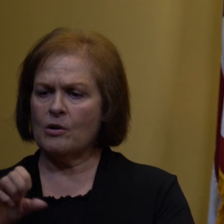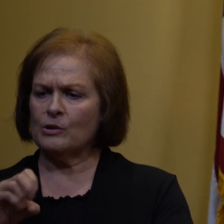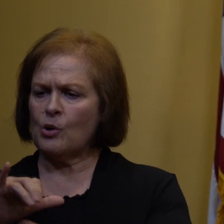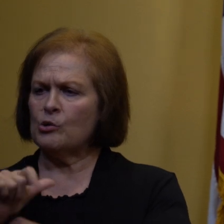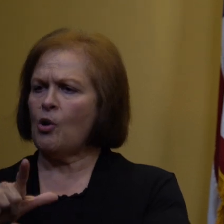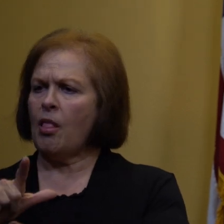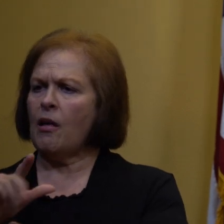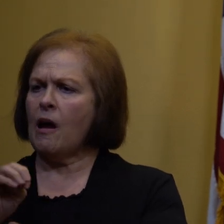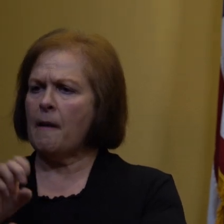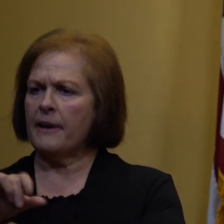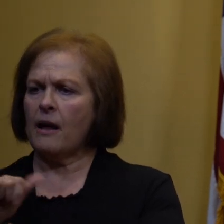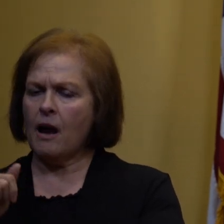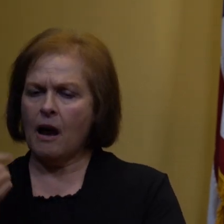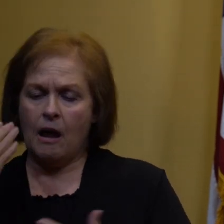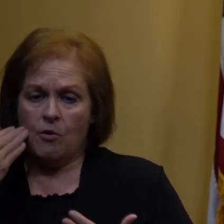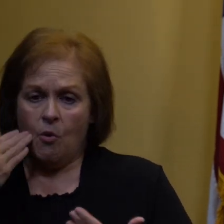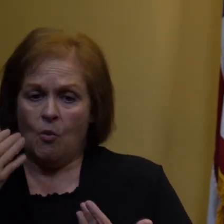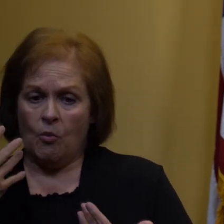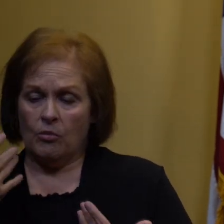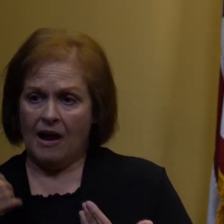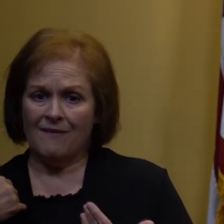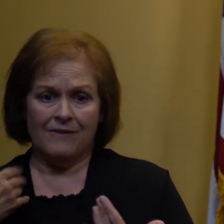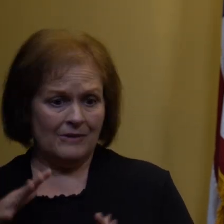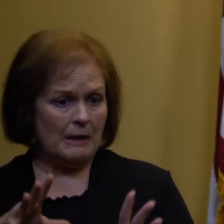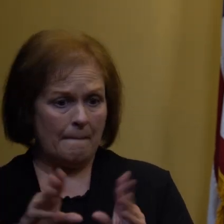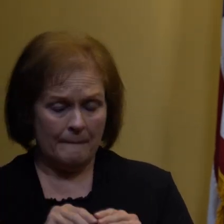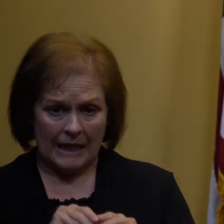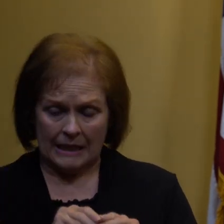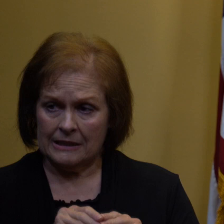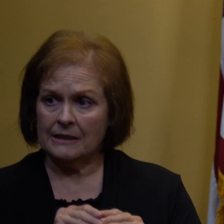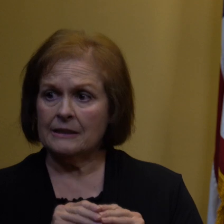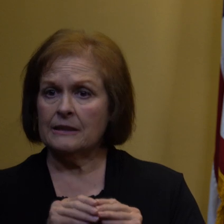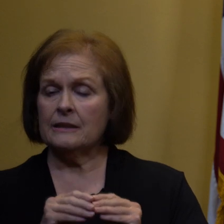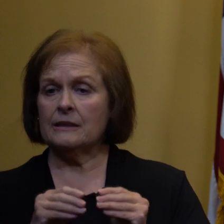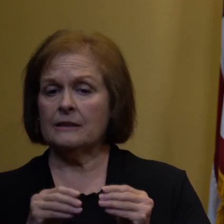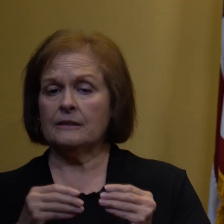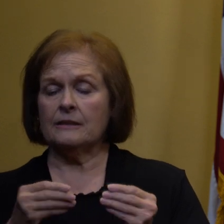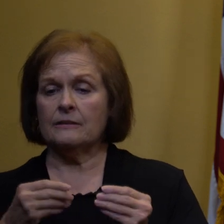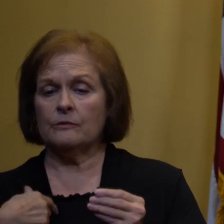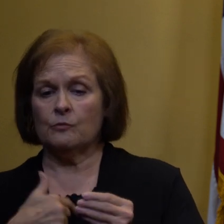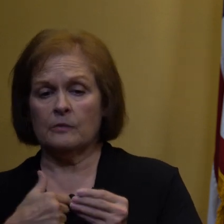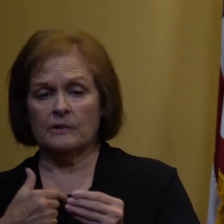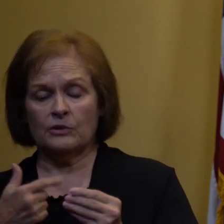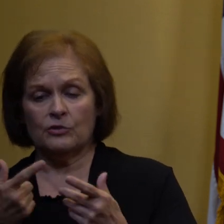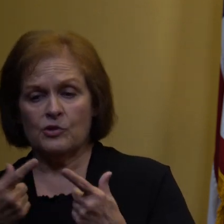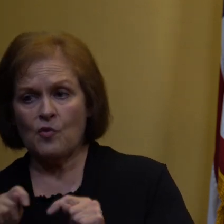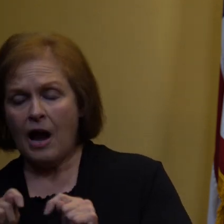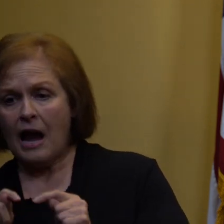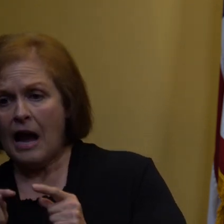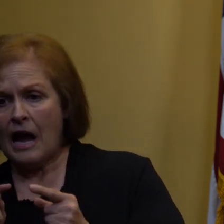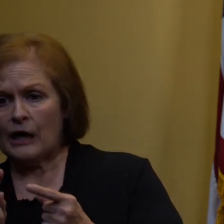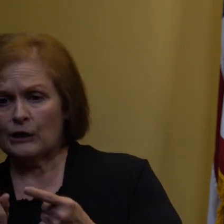media. I know we've had meetings with Meta, for example, wanting to try to